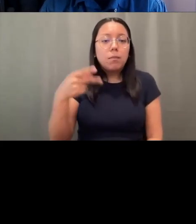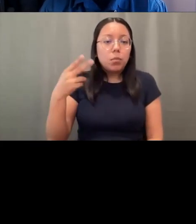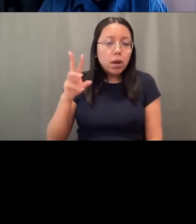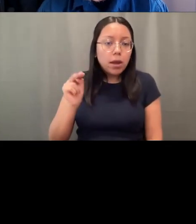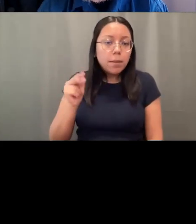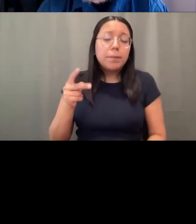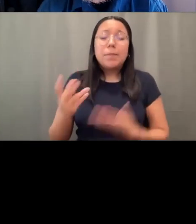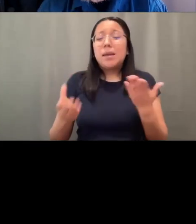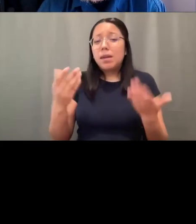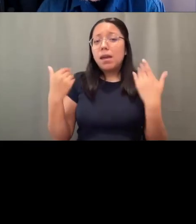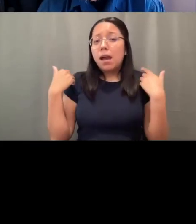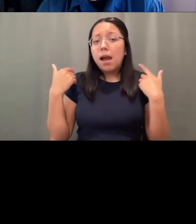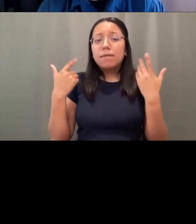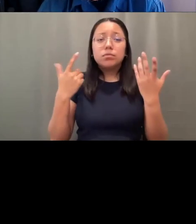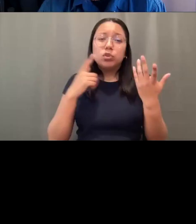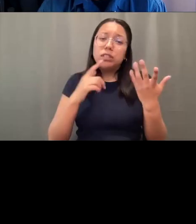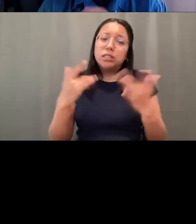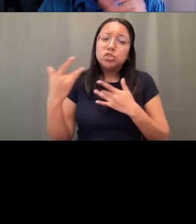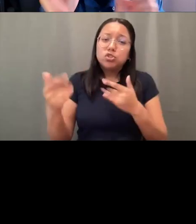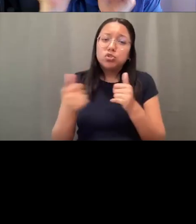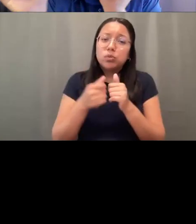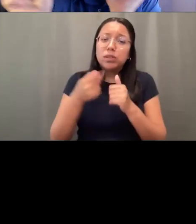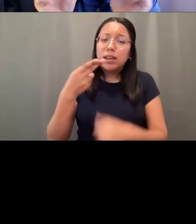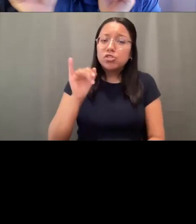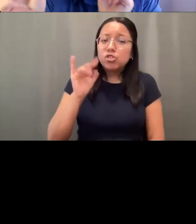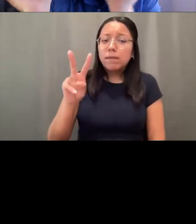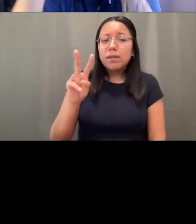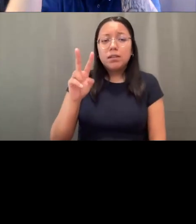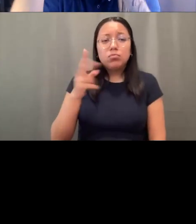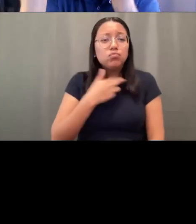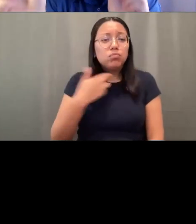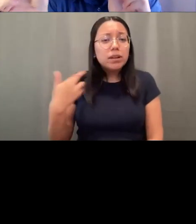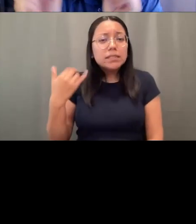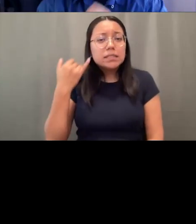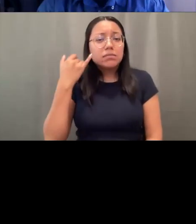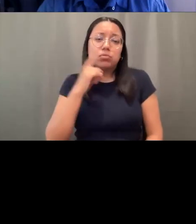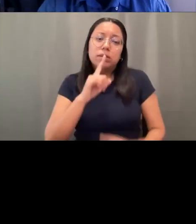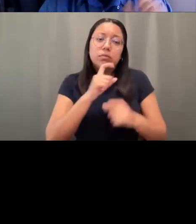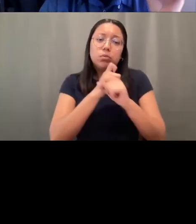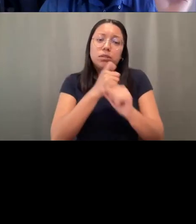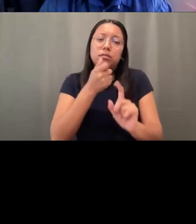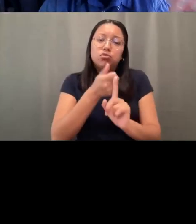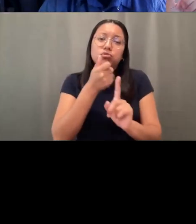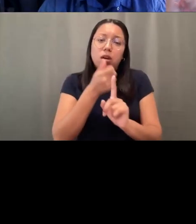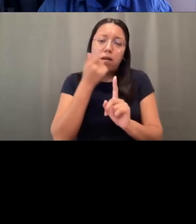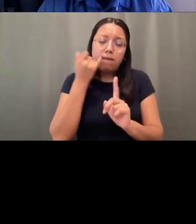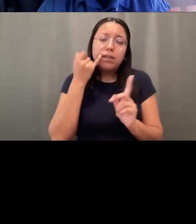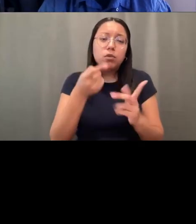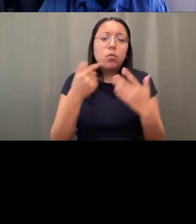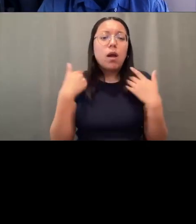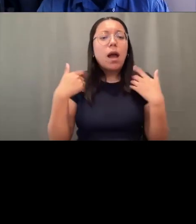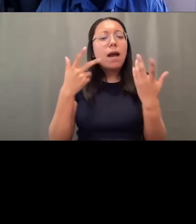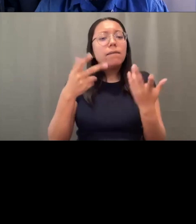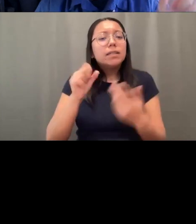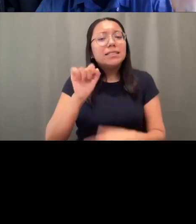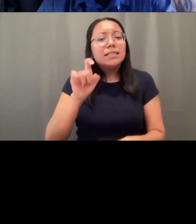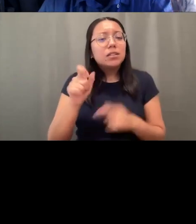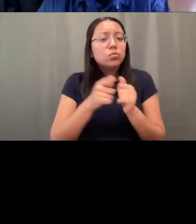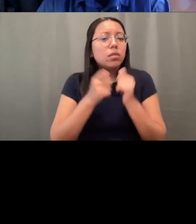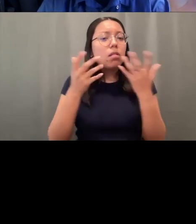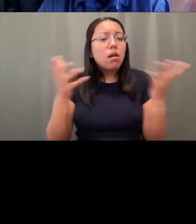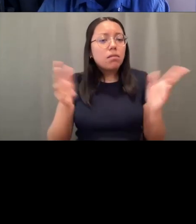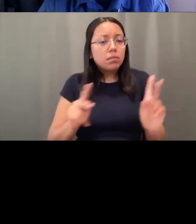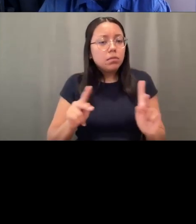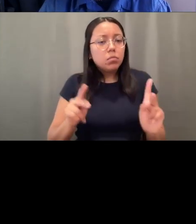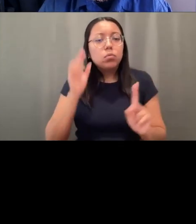hey, you don't respect yourself if you're having sex with a lot of people. So there's a really big difference between those two people and that behavior. So we can't